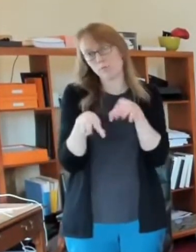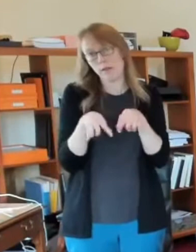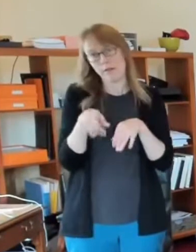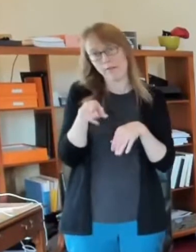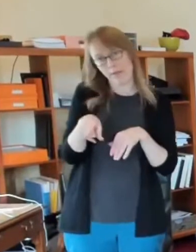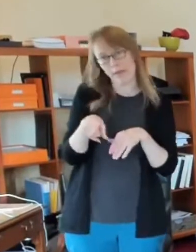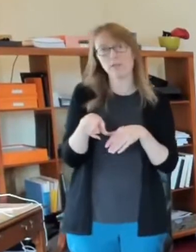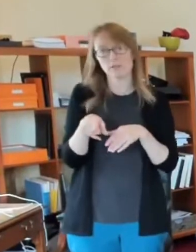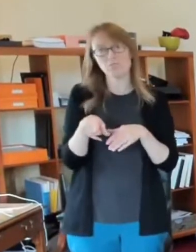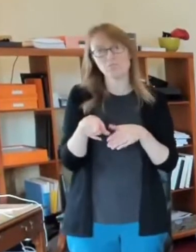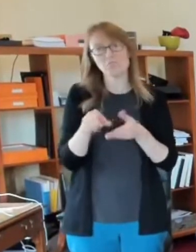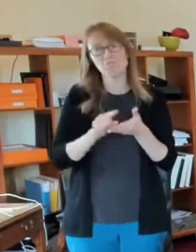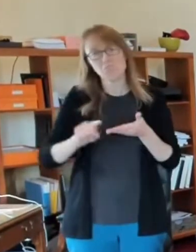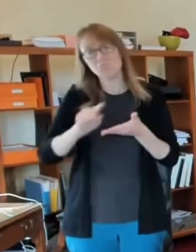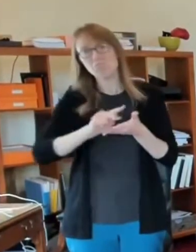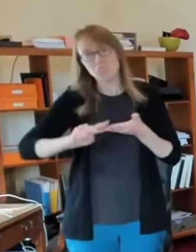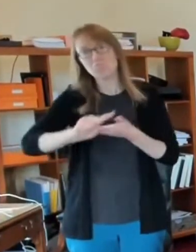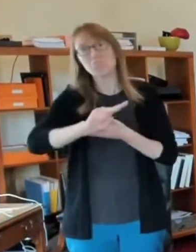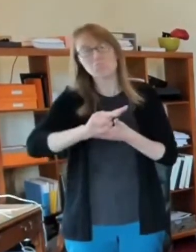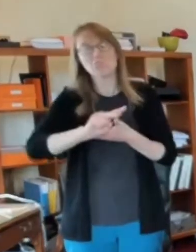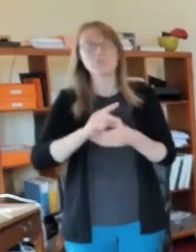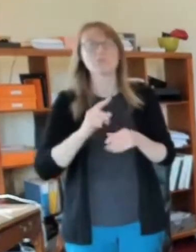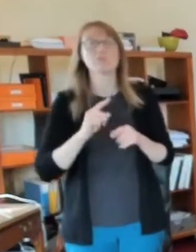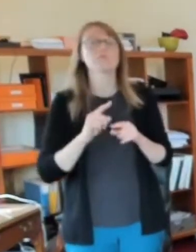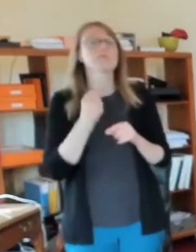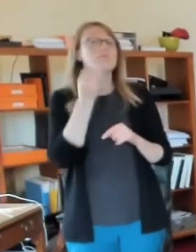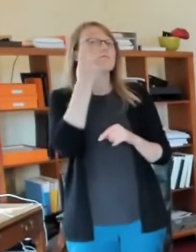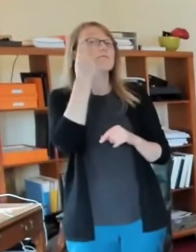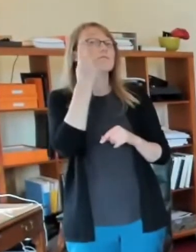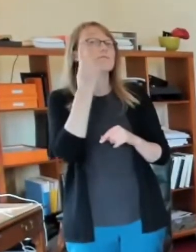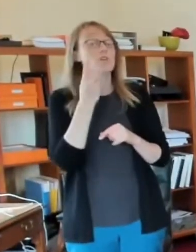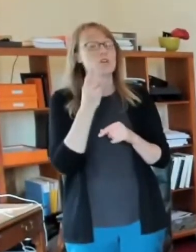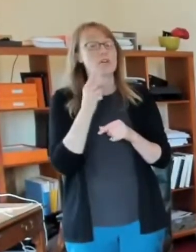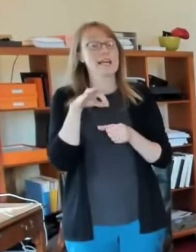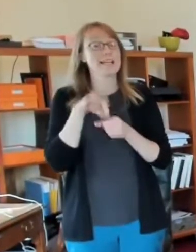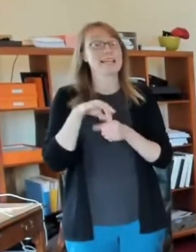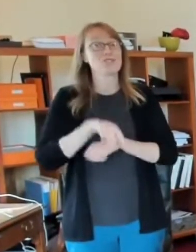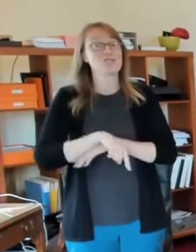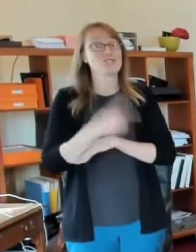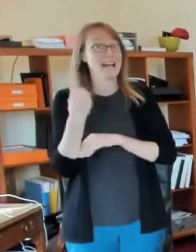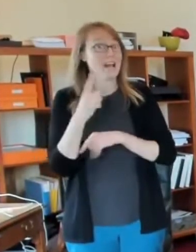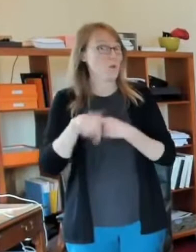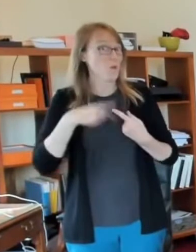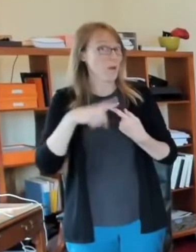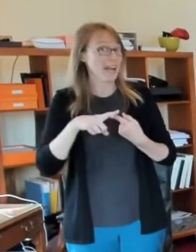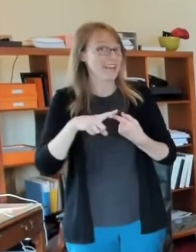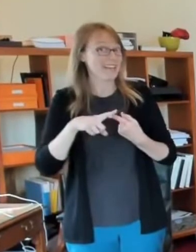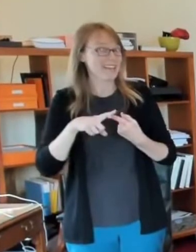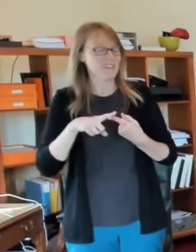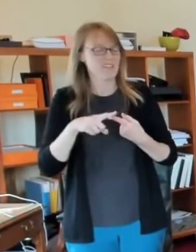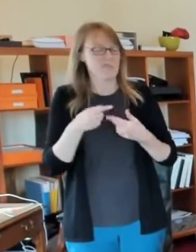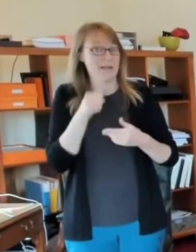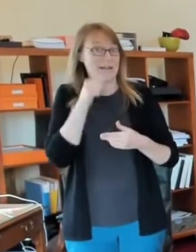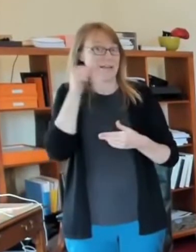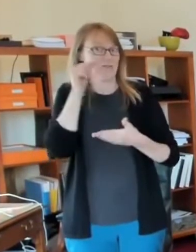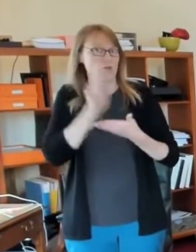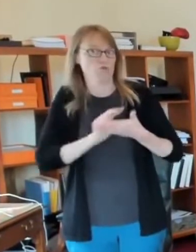by. But Election Day is 2 weeks from yesterday. And so a lot of important issues on the